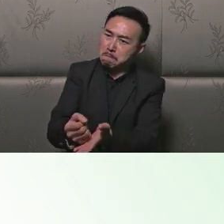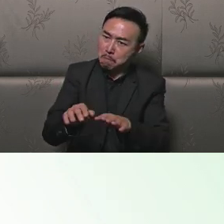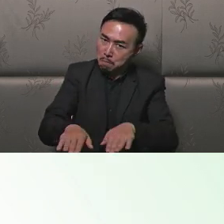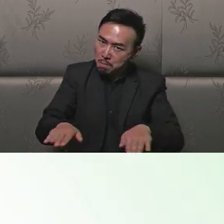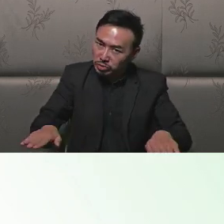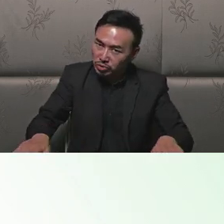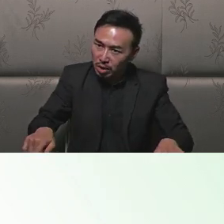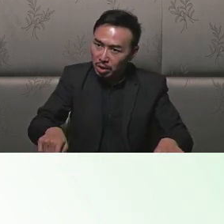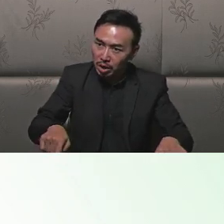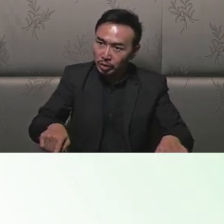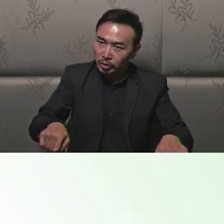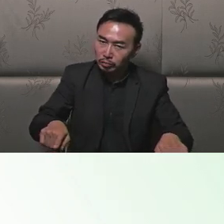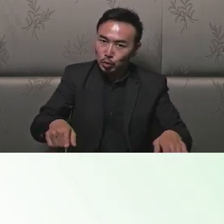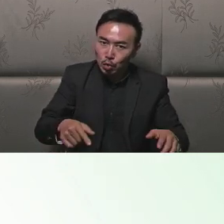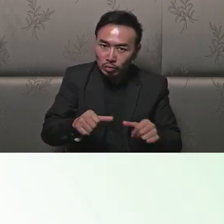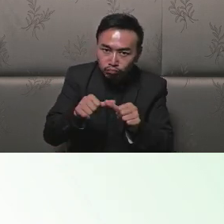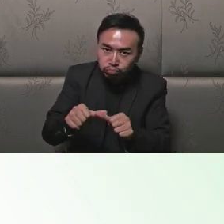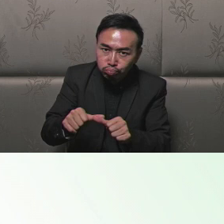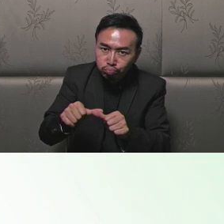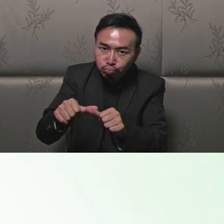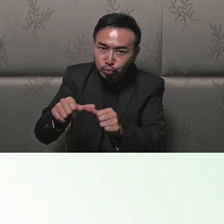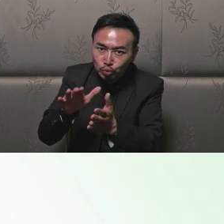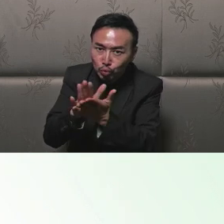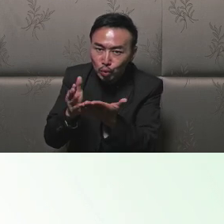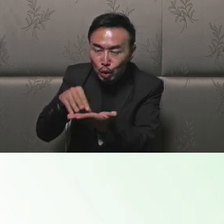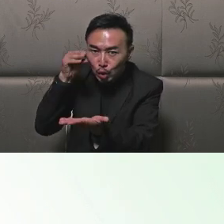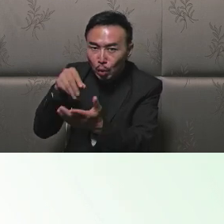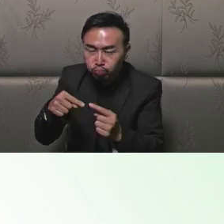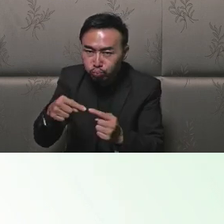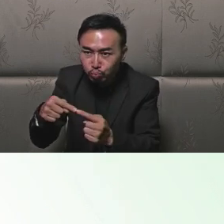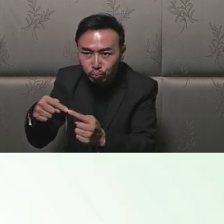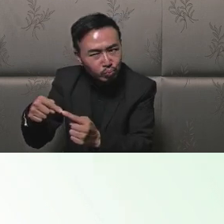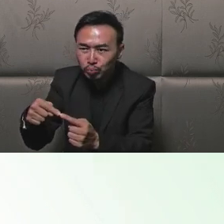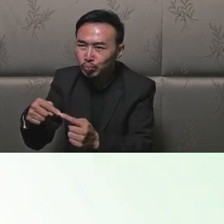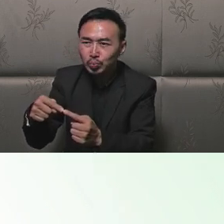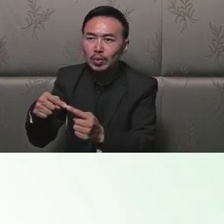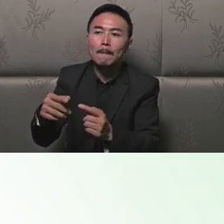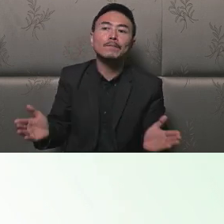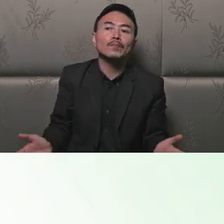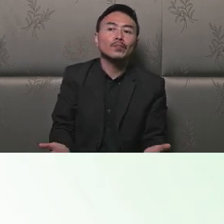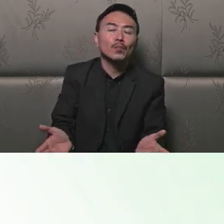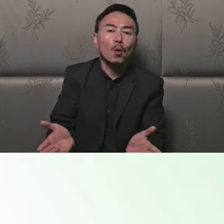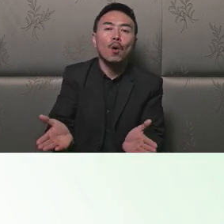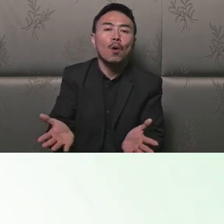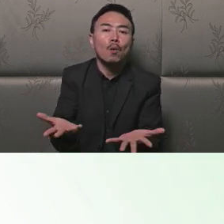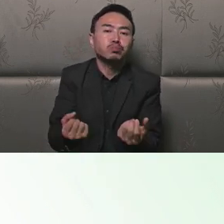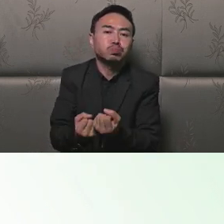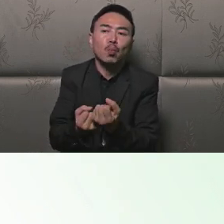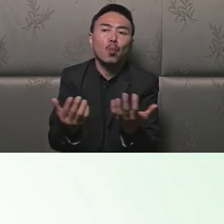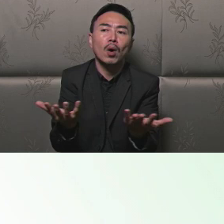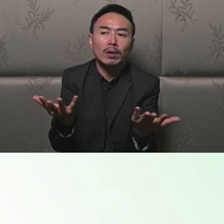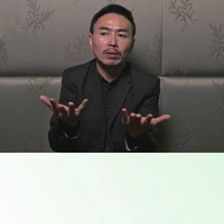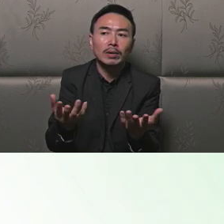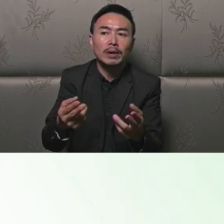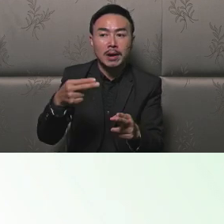it's 32 years old, it was originally started by the Germans, is what we call DAFI. And over